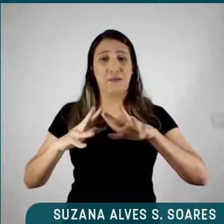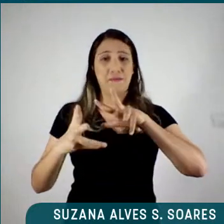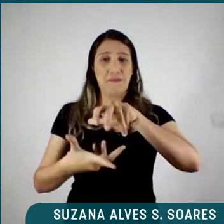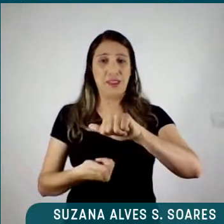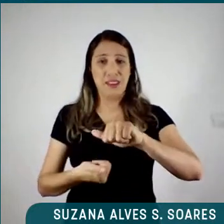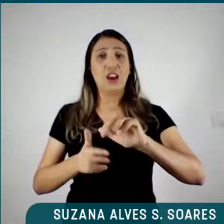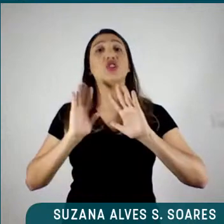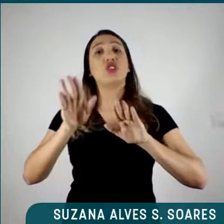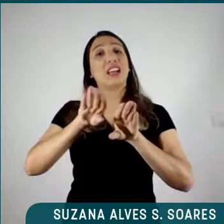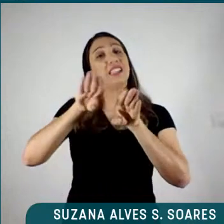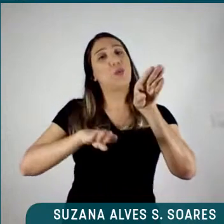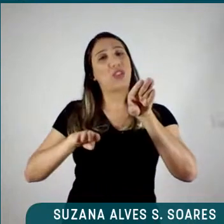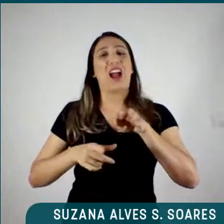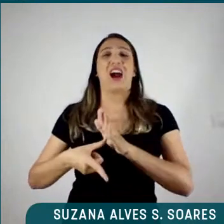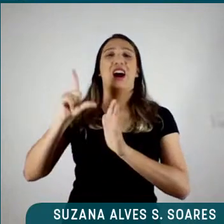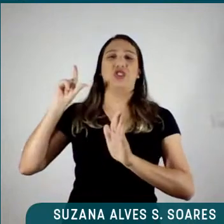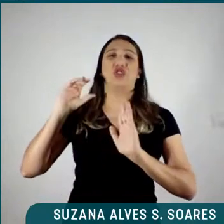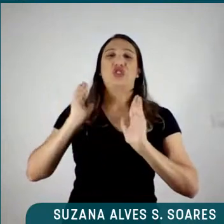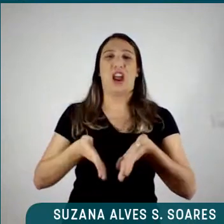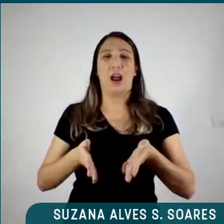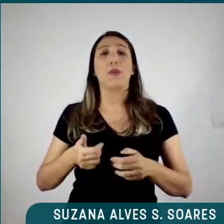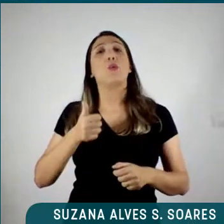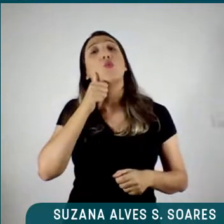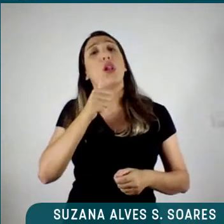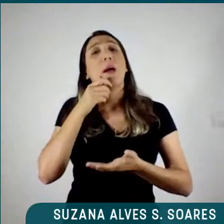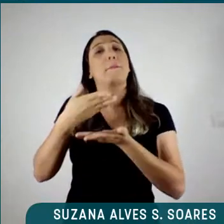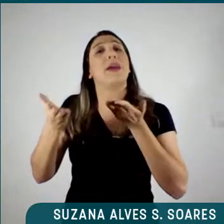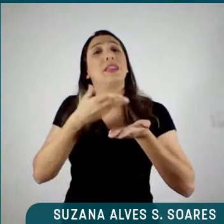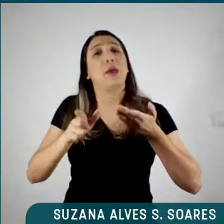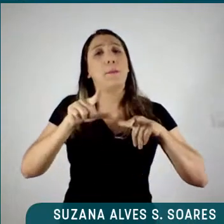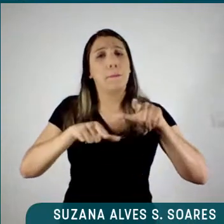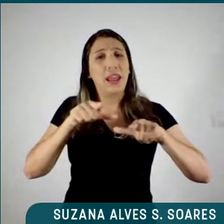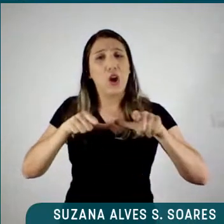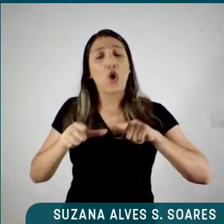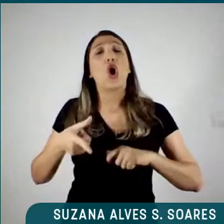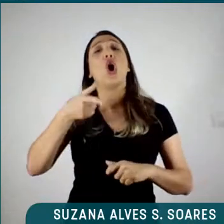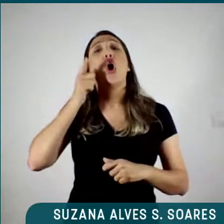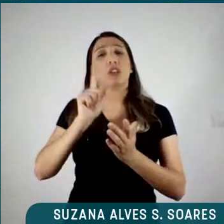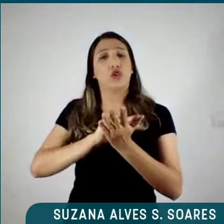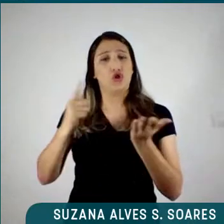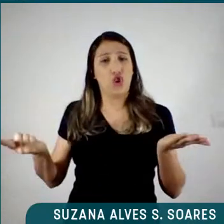crossing of the pandemic with all these other issues.